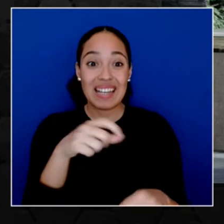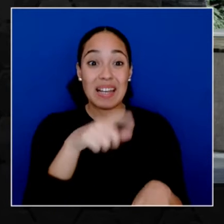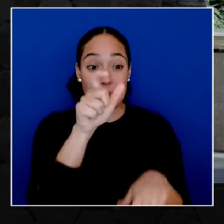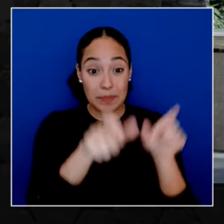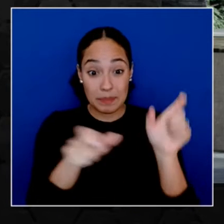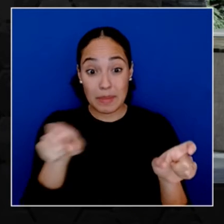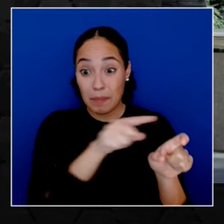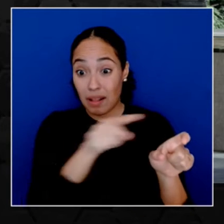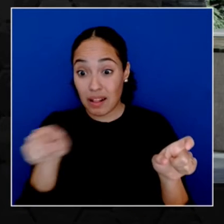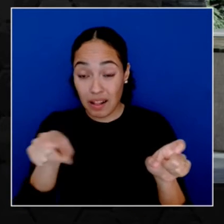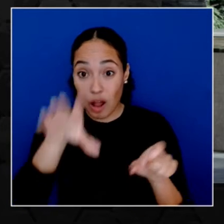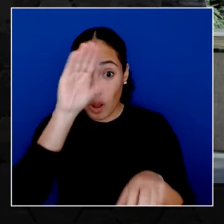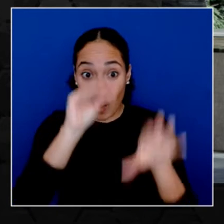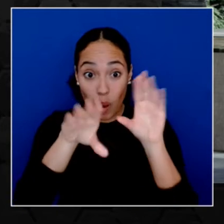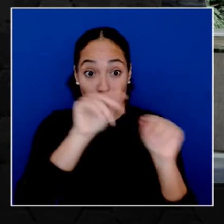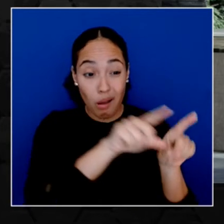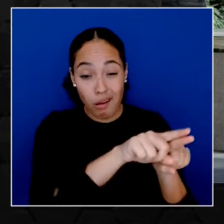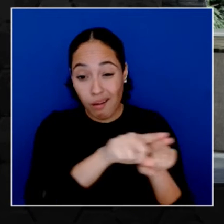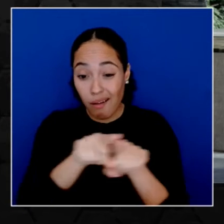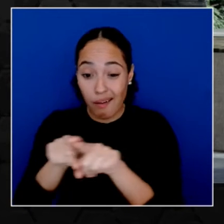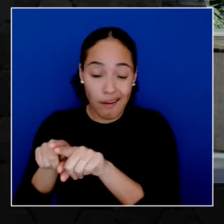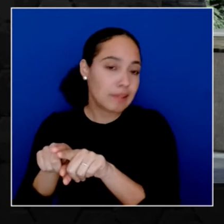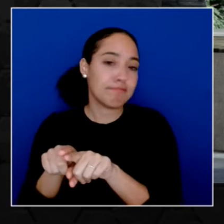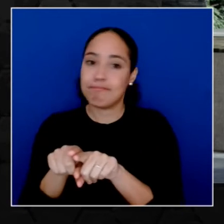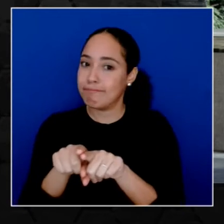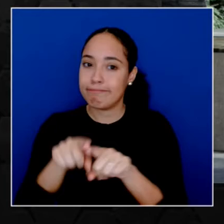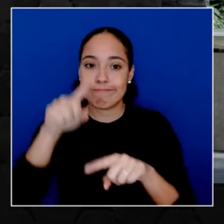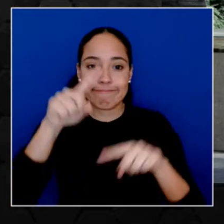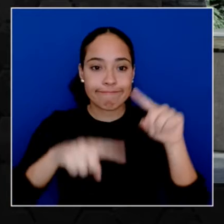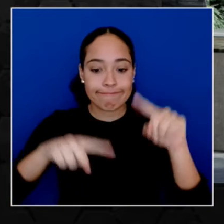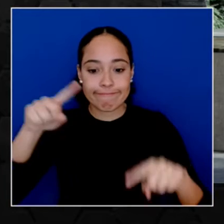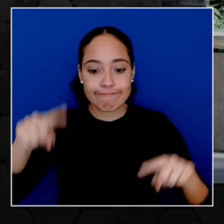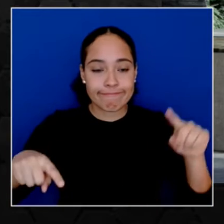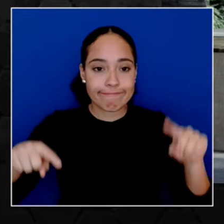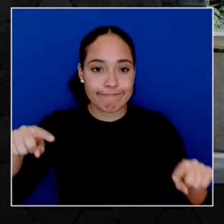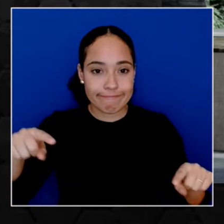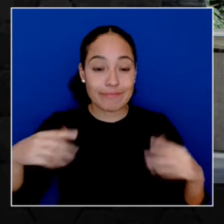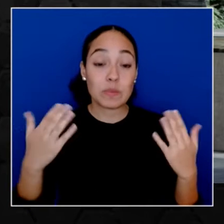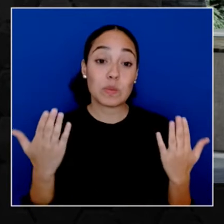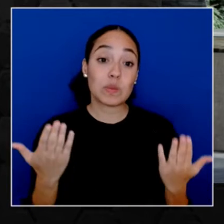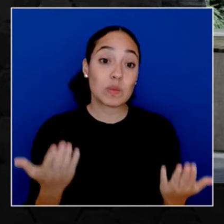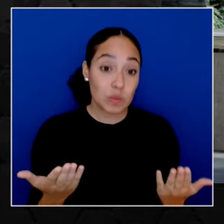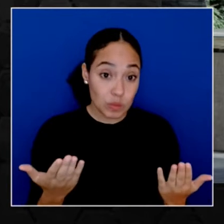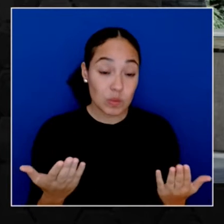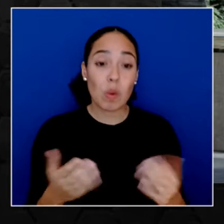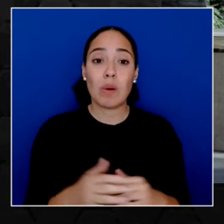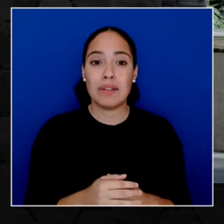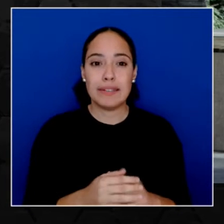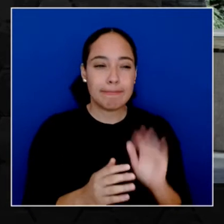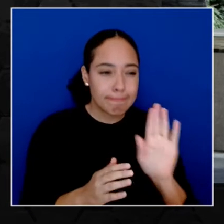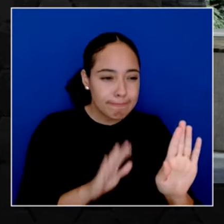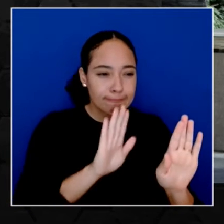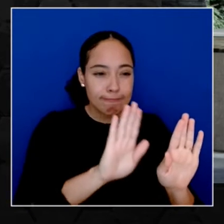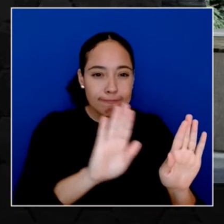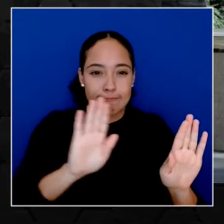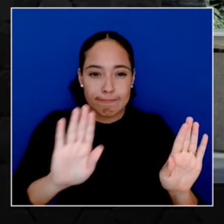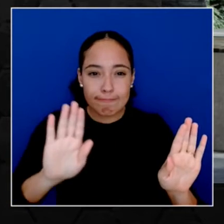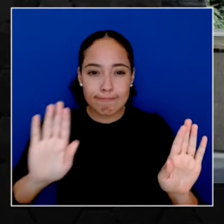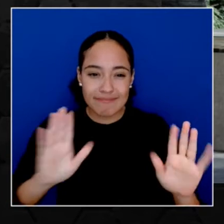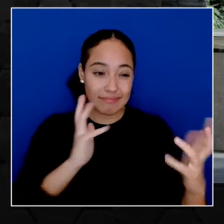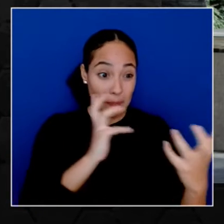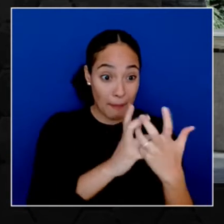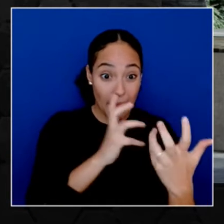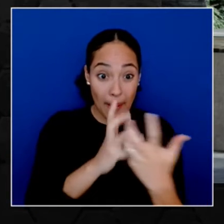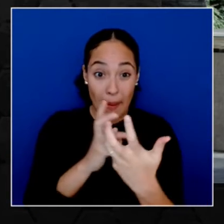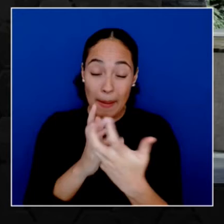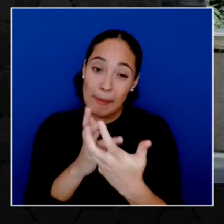Basically, it's quite subjective issue here. We can't say which one works better for each individual. So in academia,